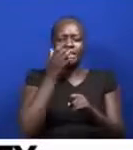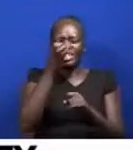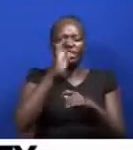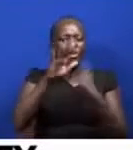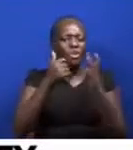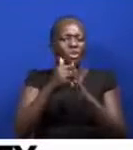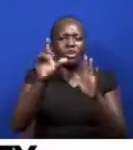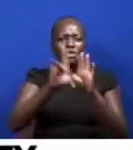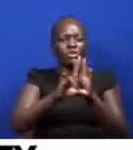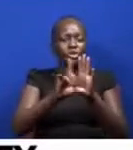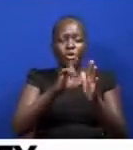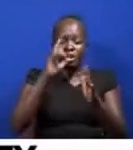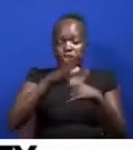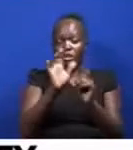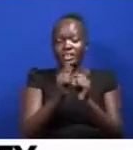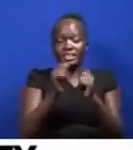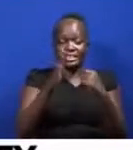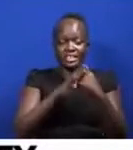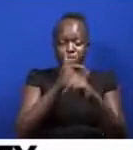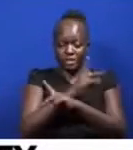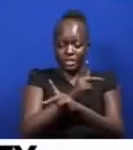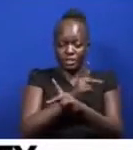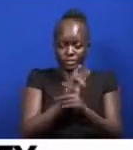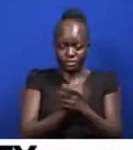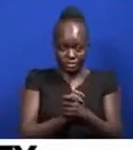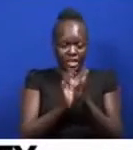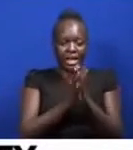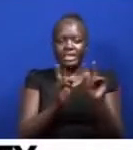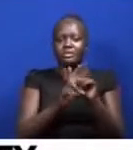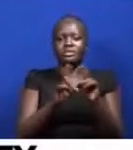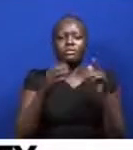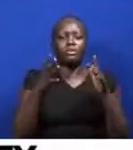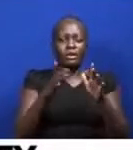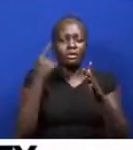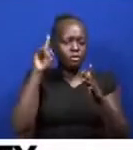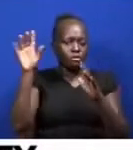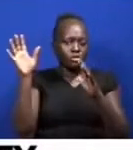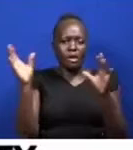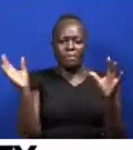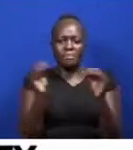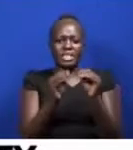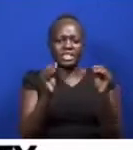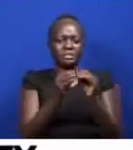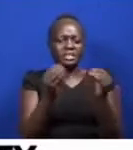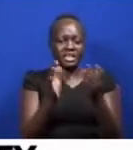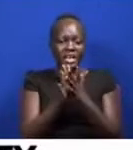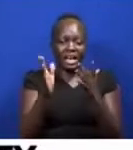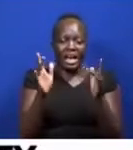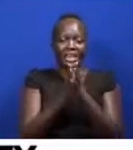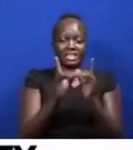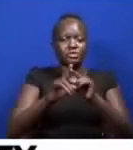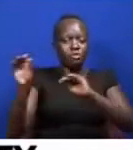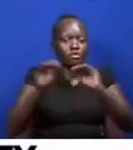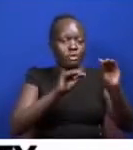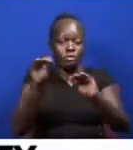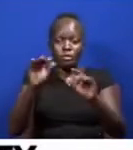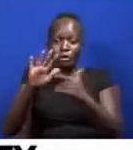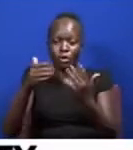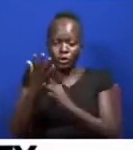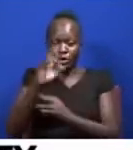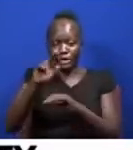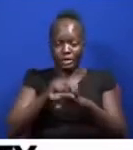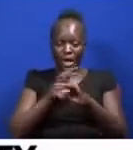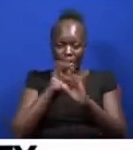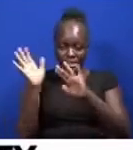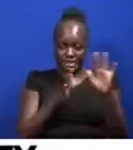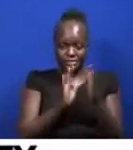any measures of protection and the manner of crisscrossing of our nation.